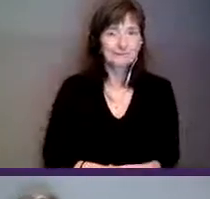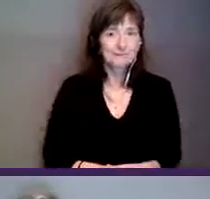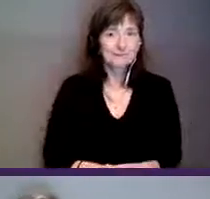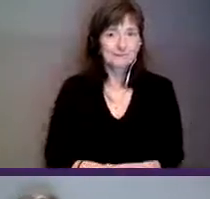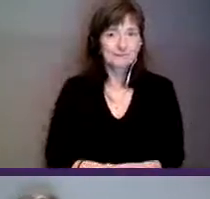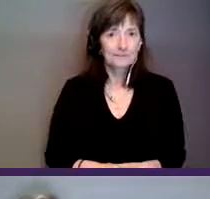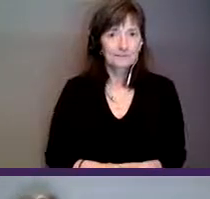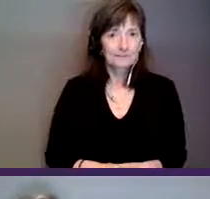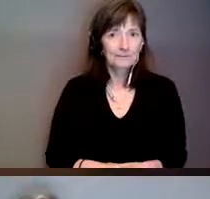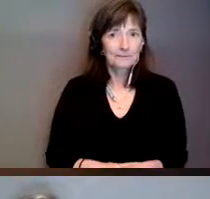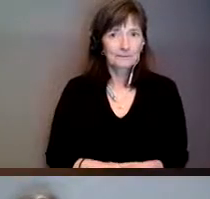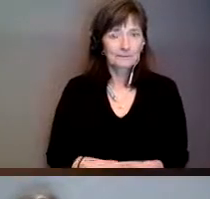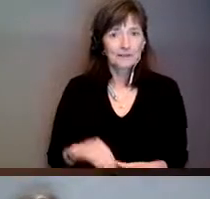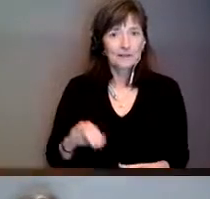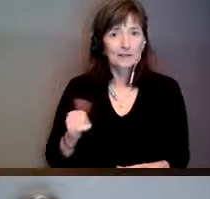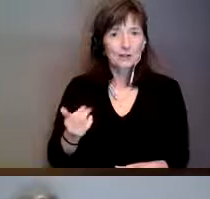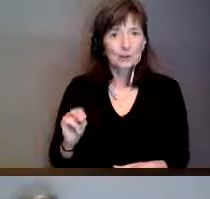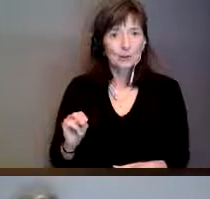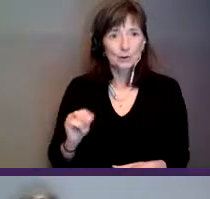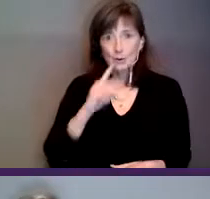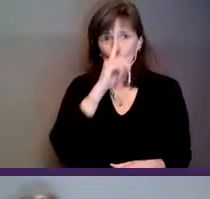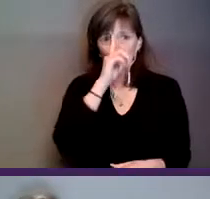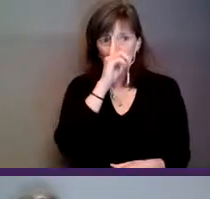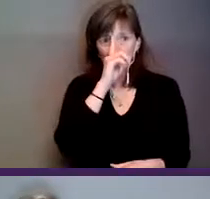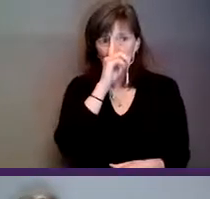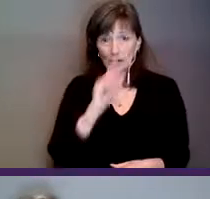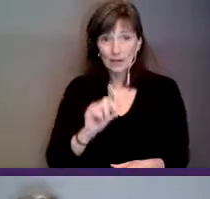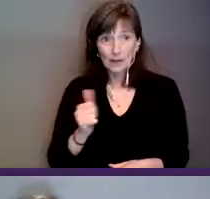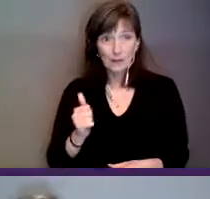What do you think? Do you think I could play a little clip of Wrinkles?